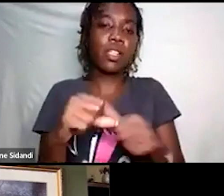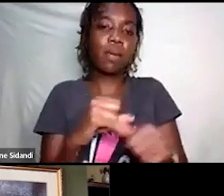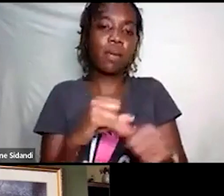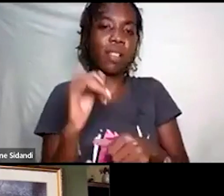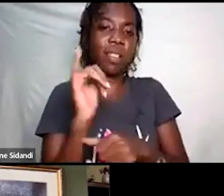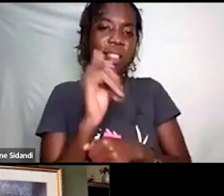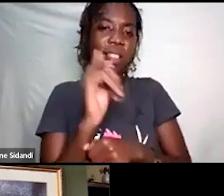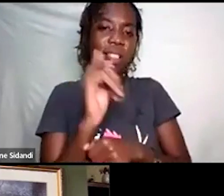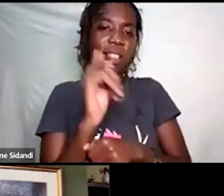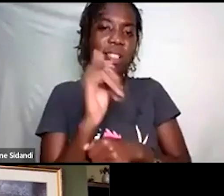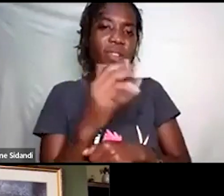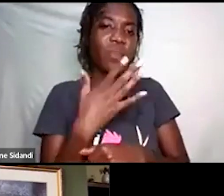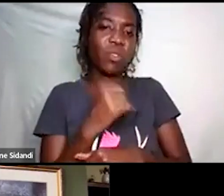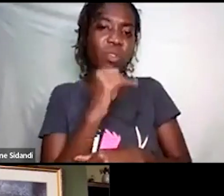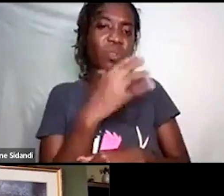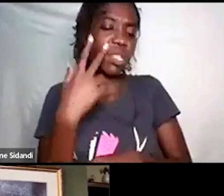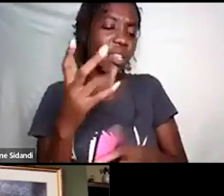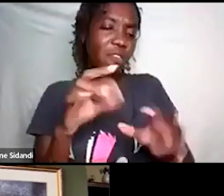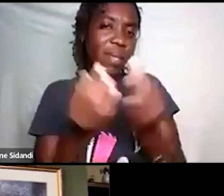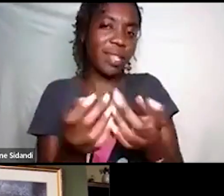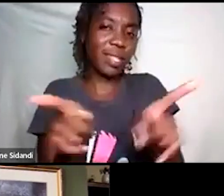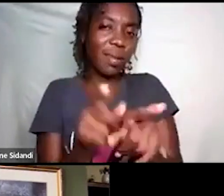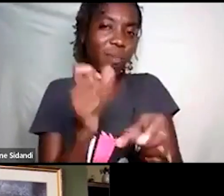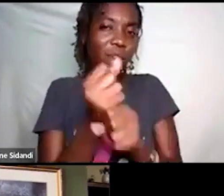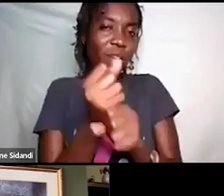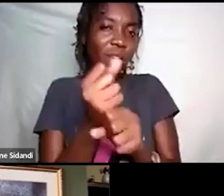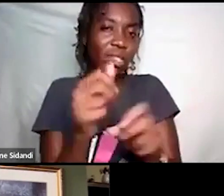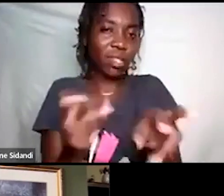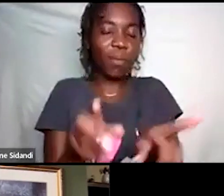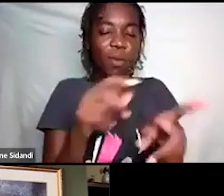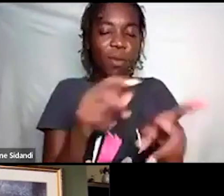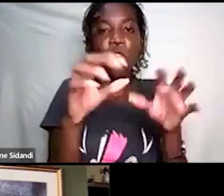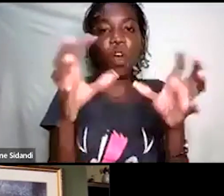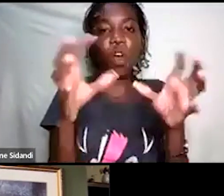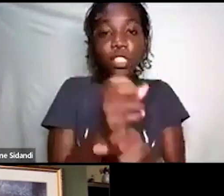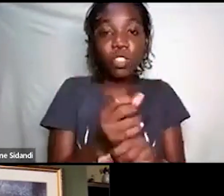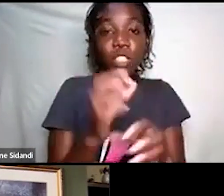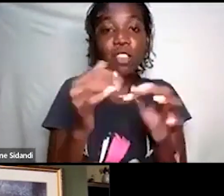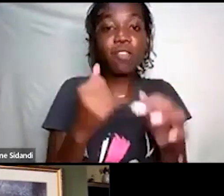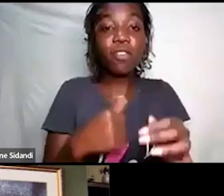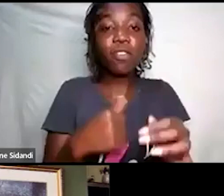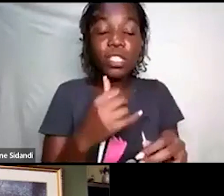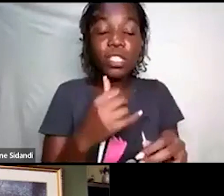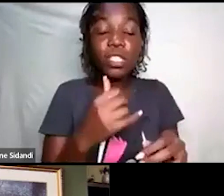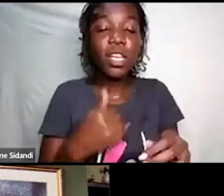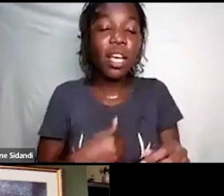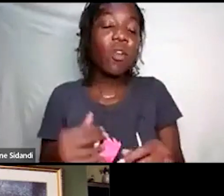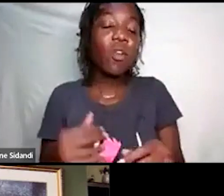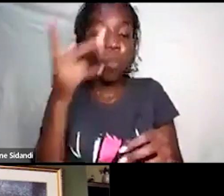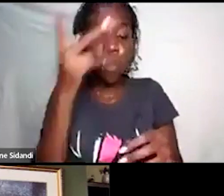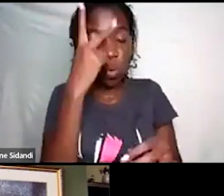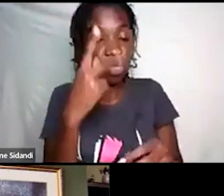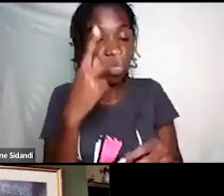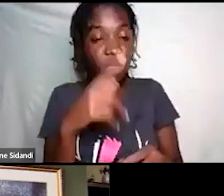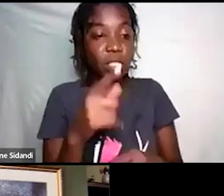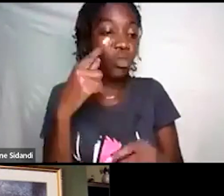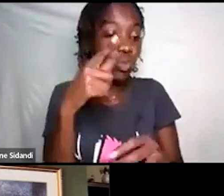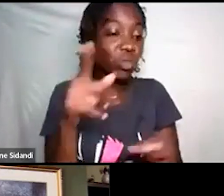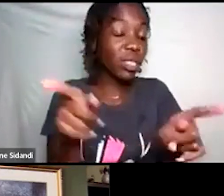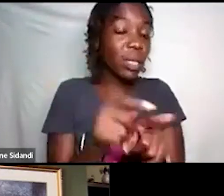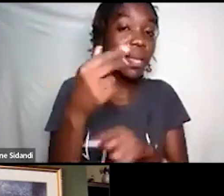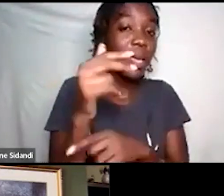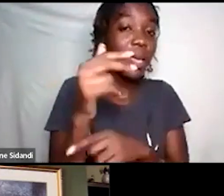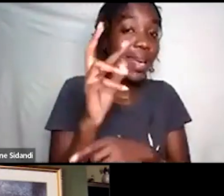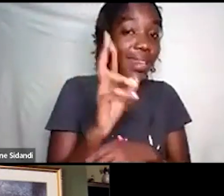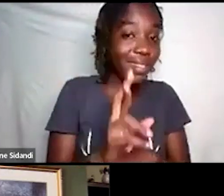a situation, then there is no policy governing that. Me as an HR, might be able to draft a